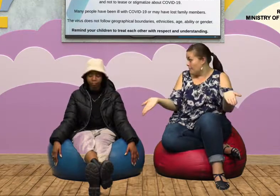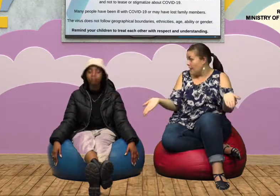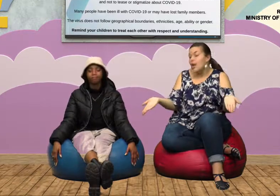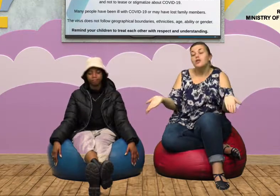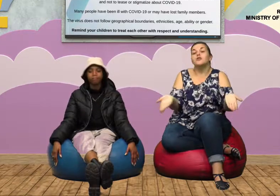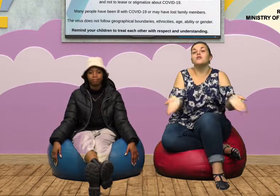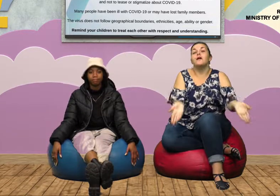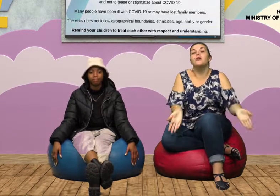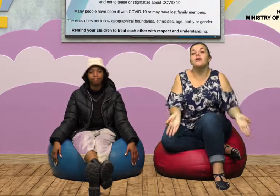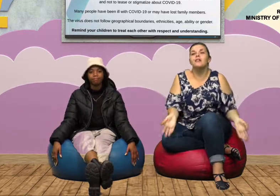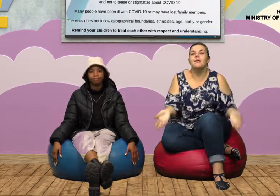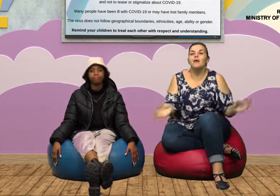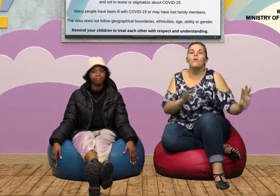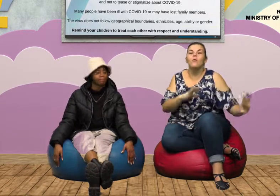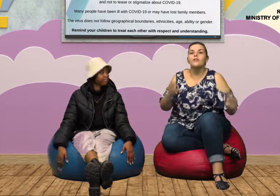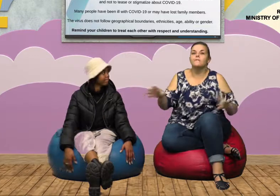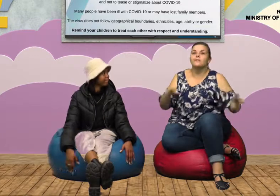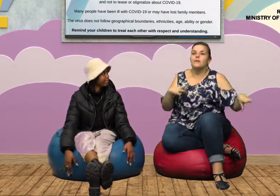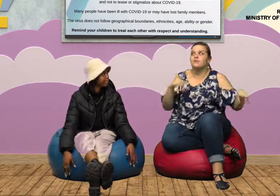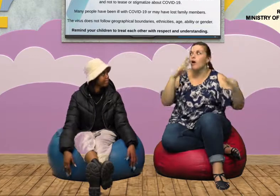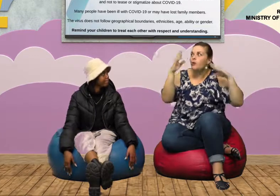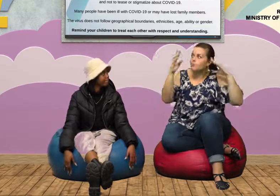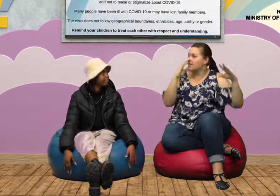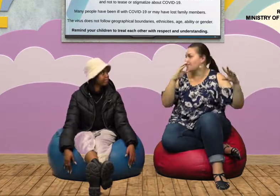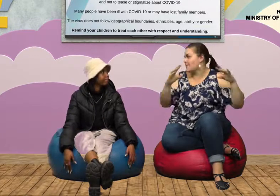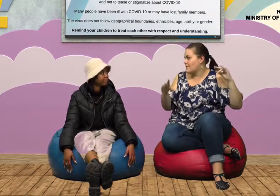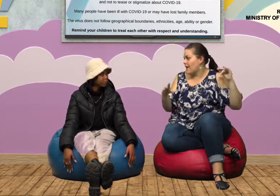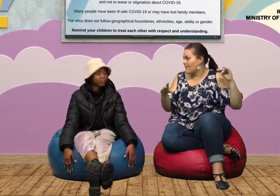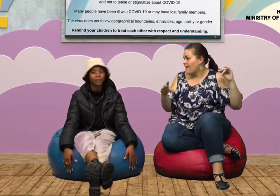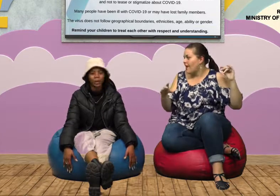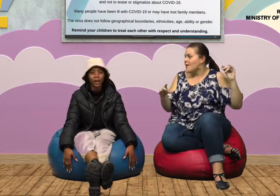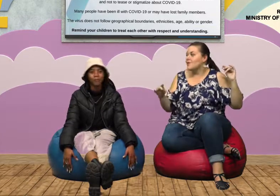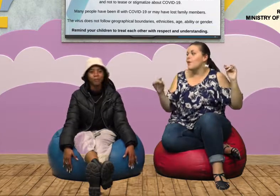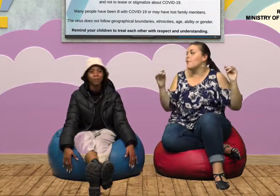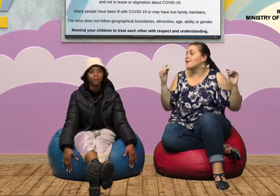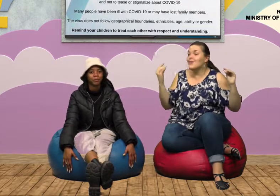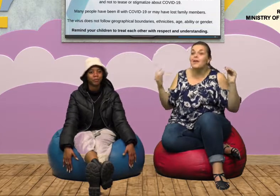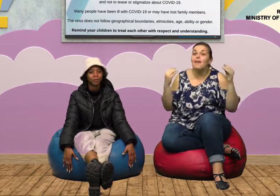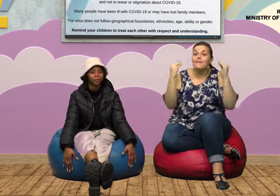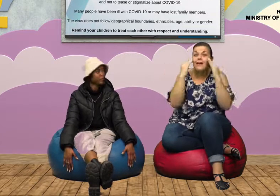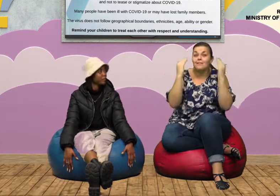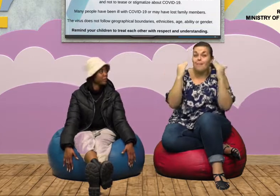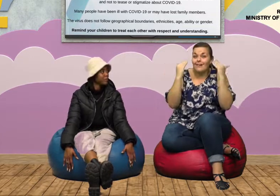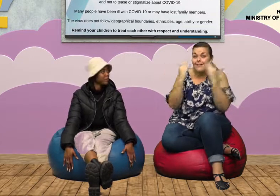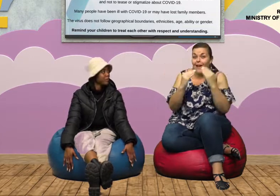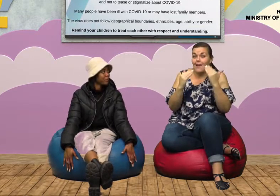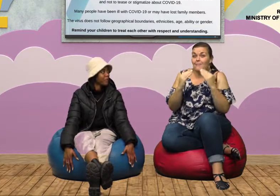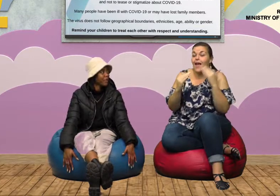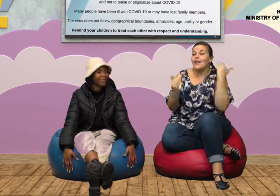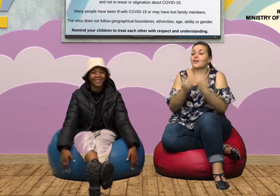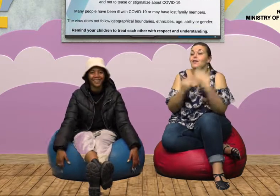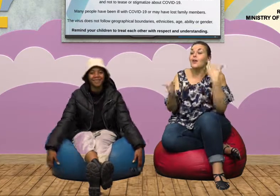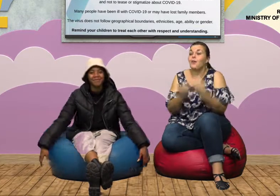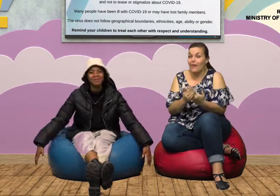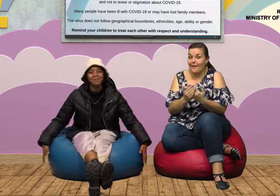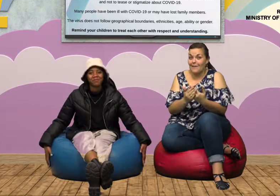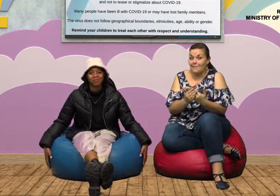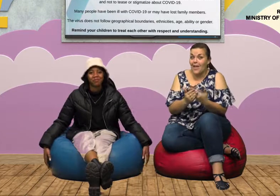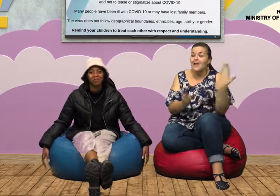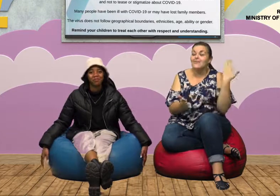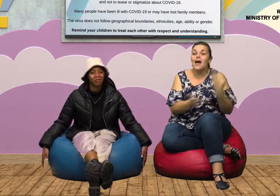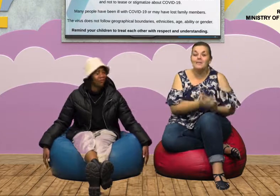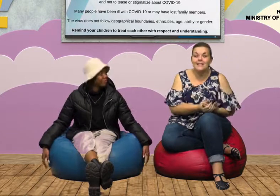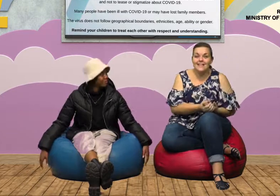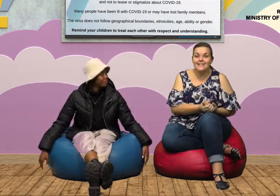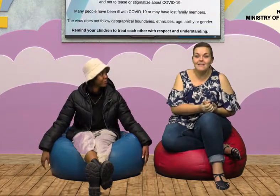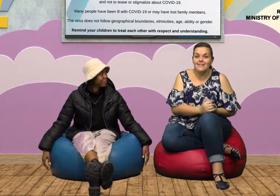them. So today we're going to think about all the different types of opposites you get. Okay. So, but it's going to be a fun mind game and it's going to be quick.